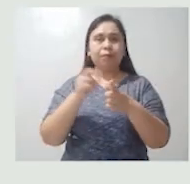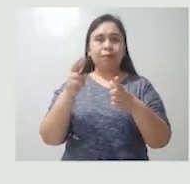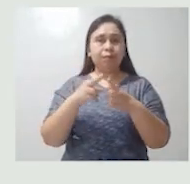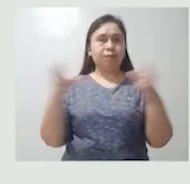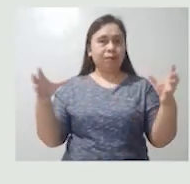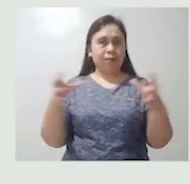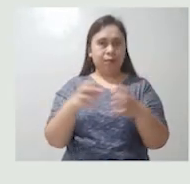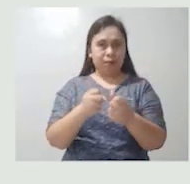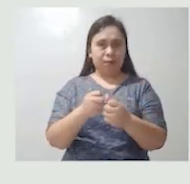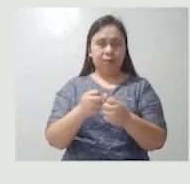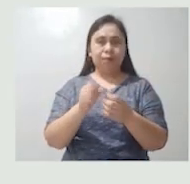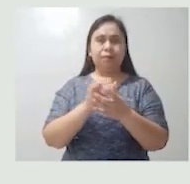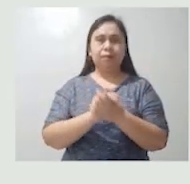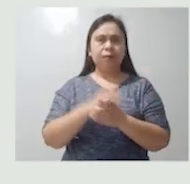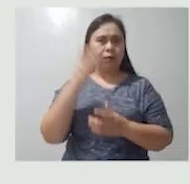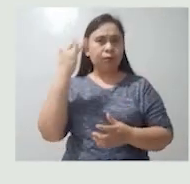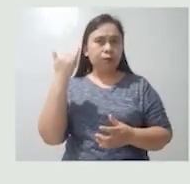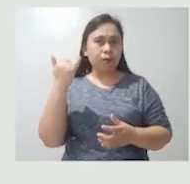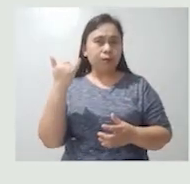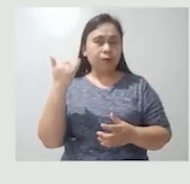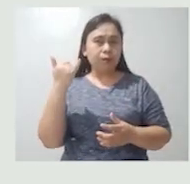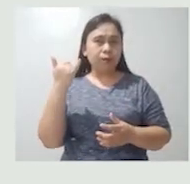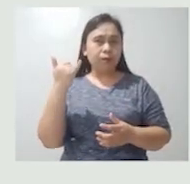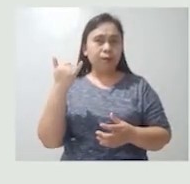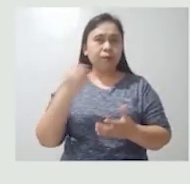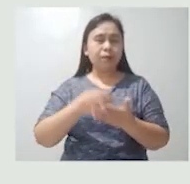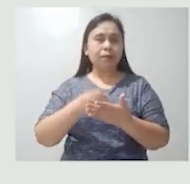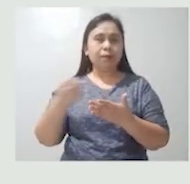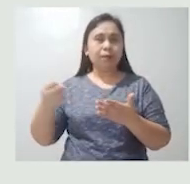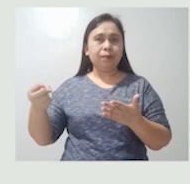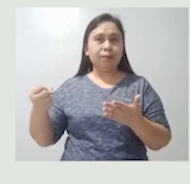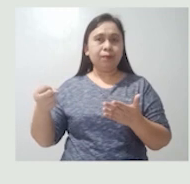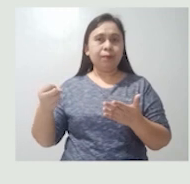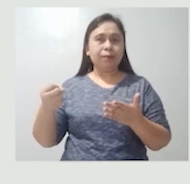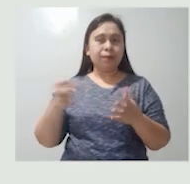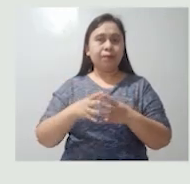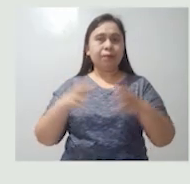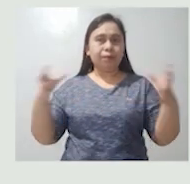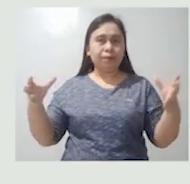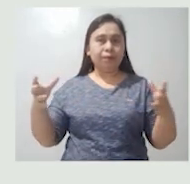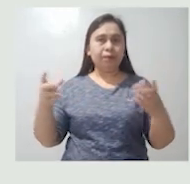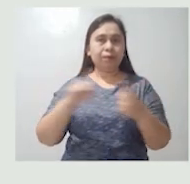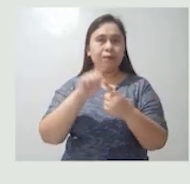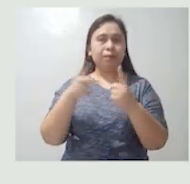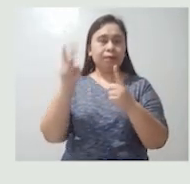So why do substances expand when heated and contract when cooled?